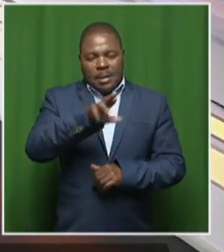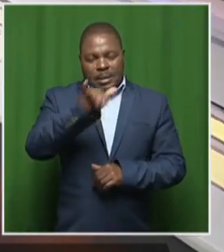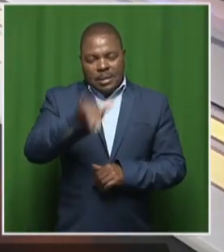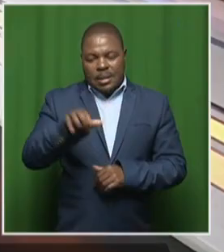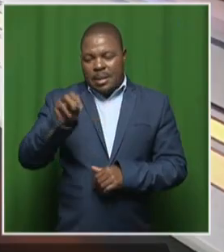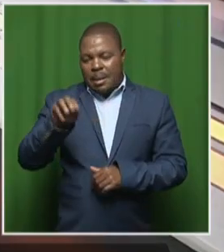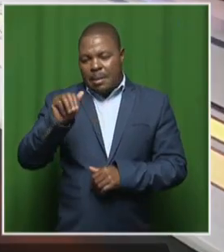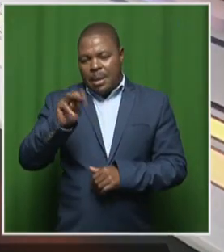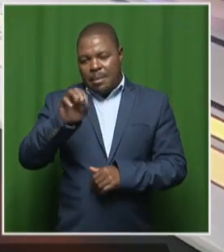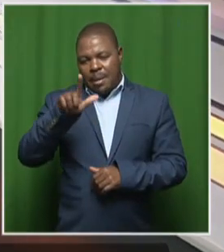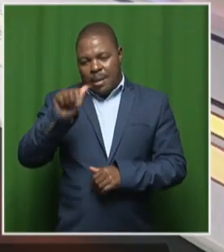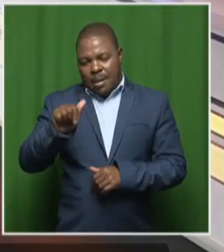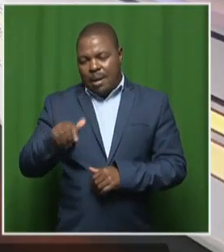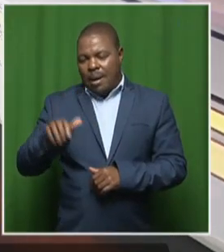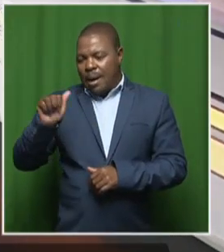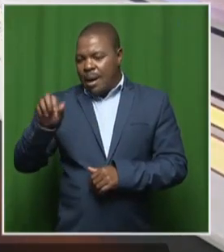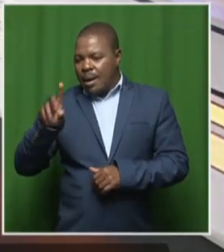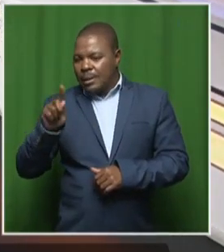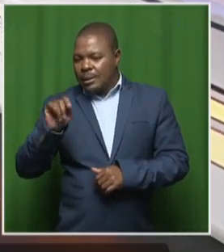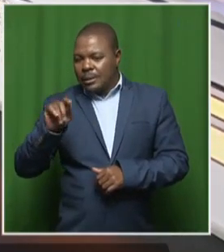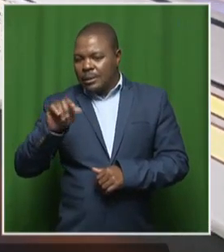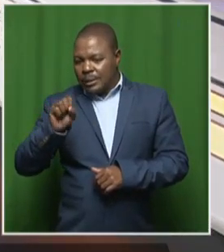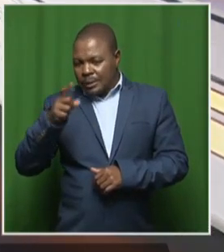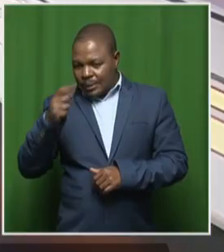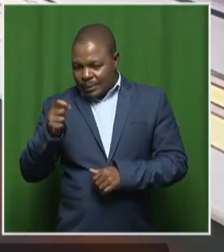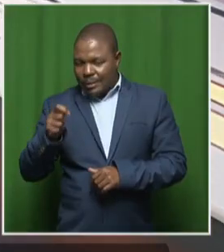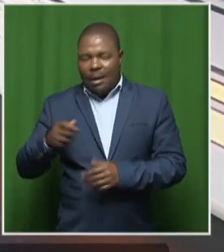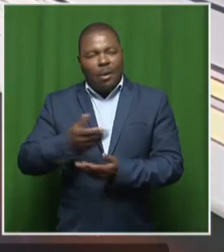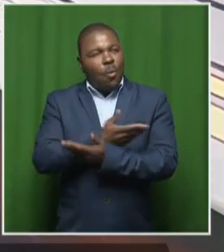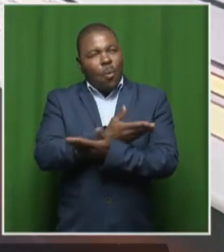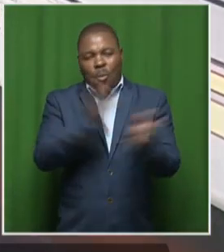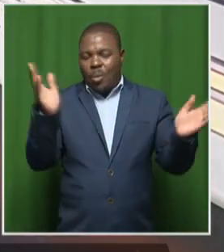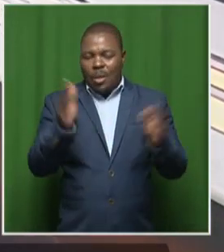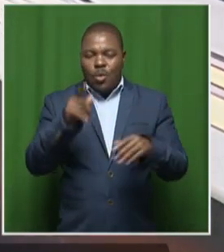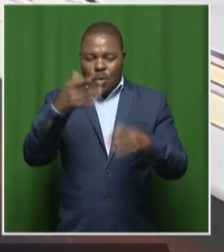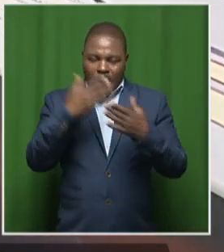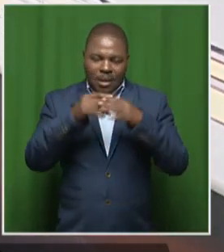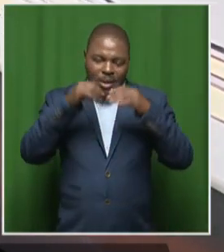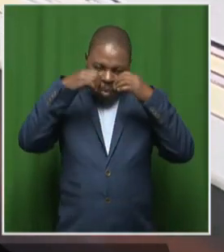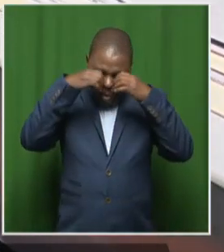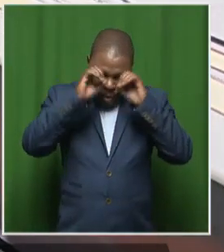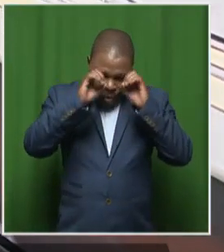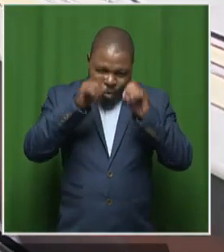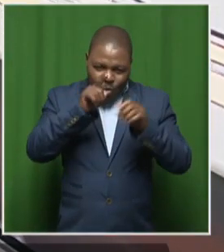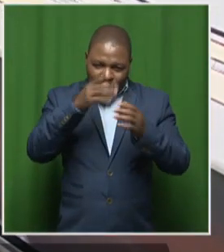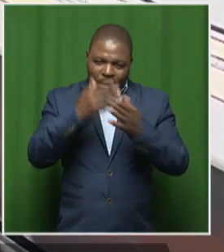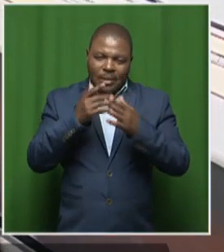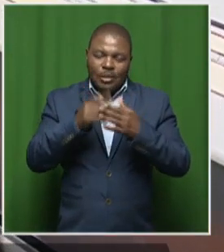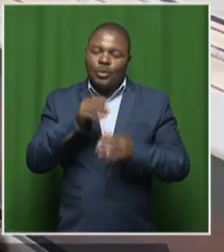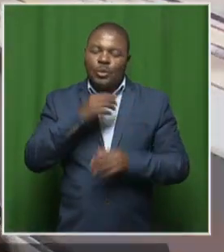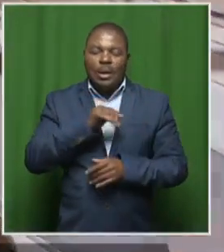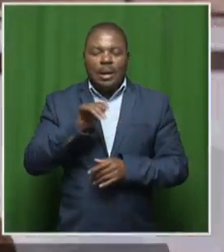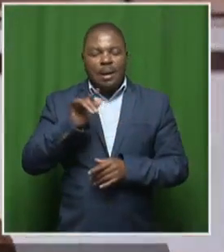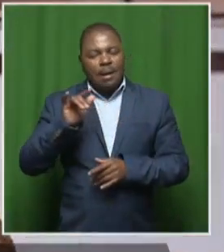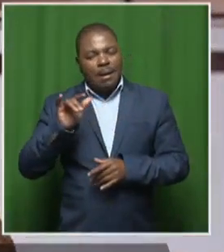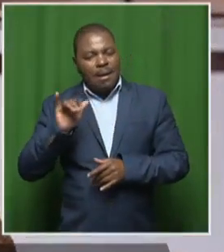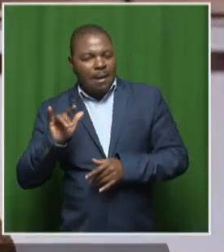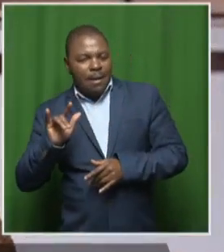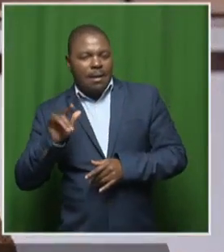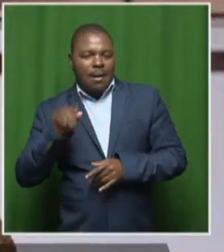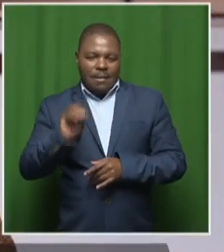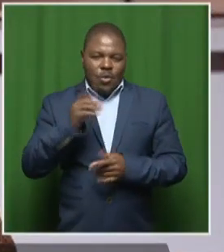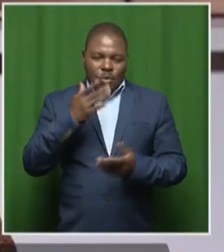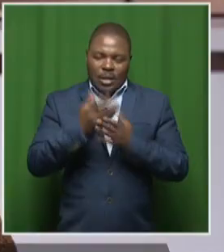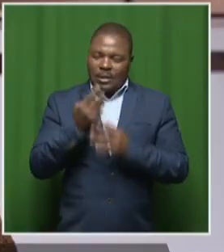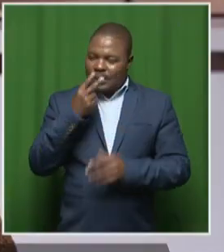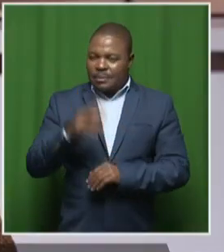artist everywhere. Just look for Percy Maimela artist. Yeah. I think it's easier to Google because it's gonna show you my Insta, Yeah. Yes. And then